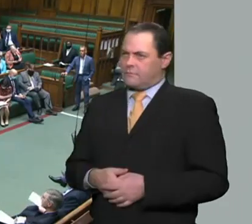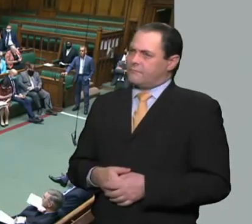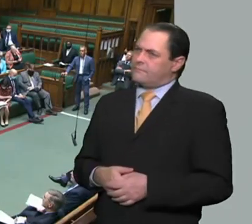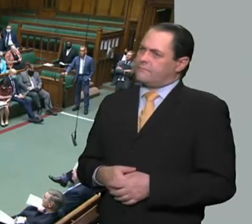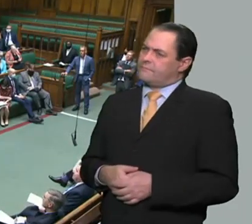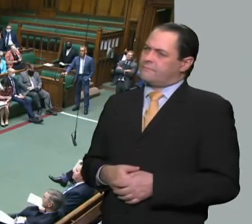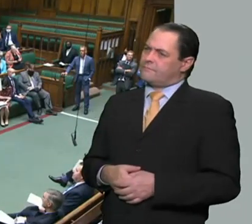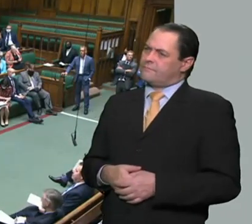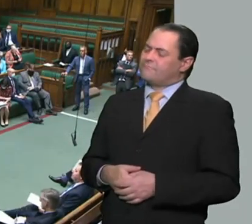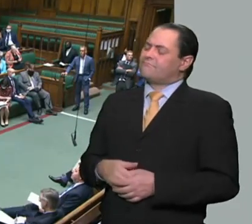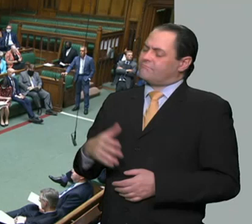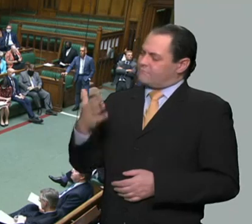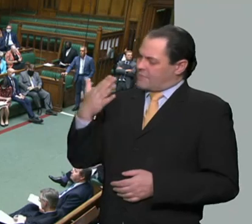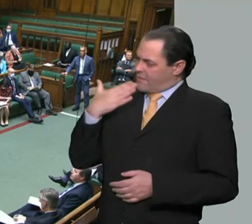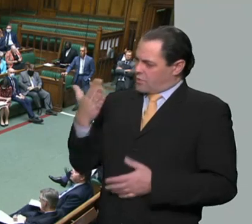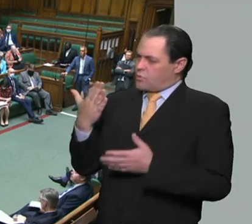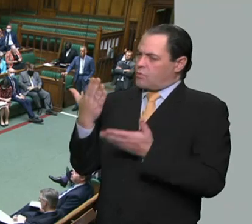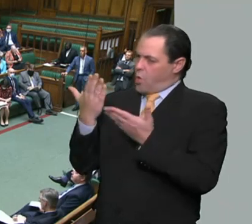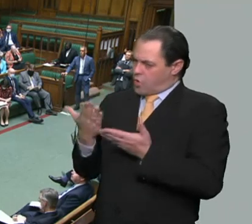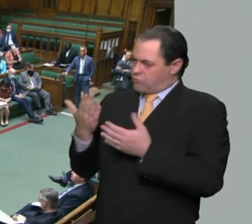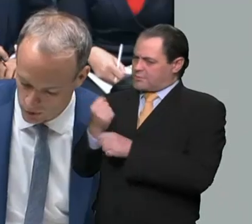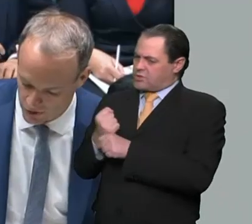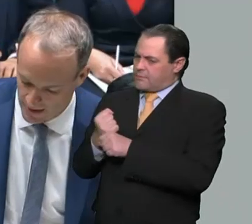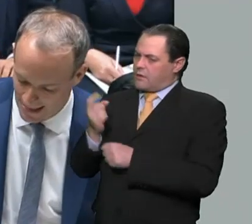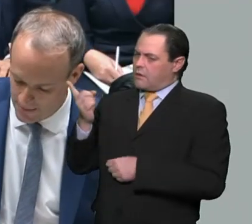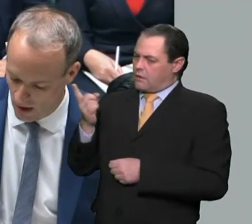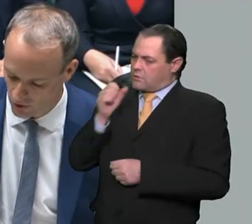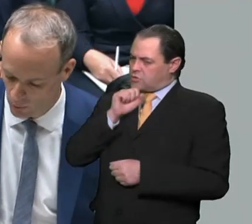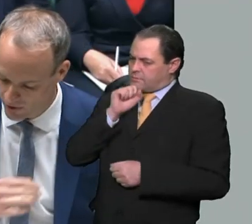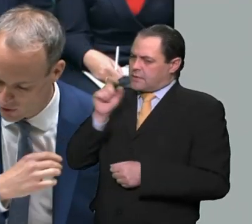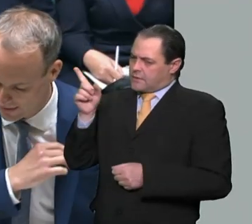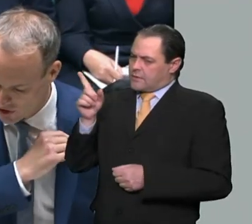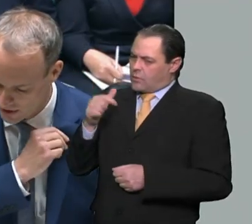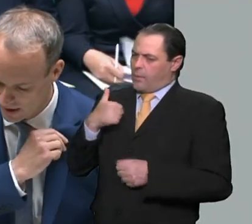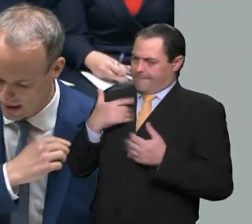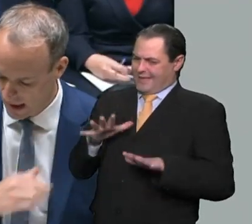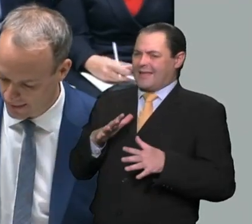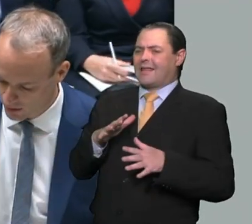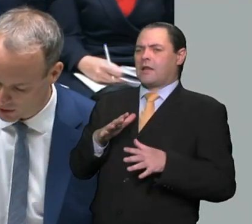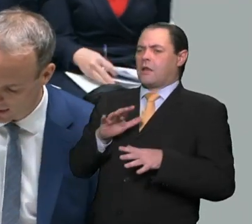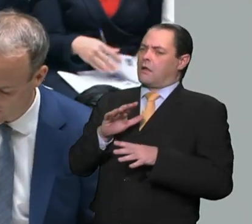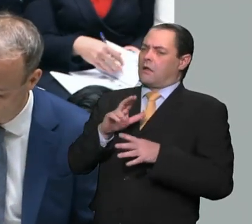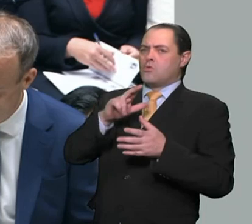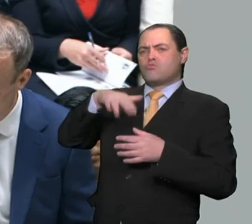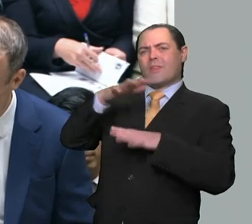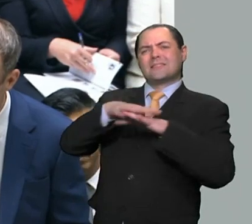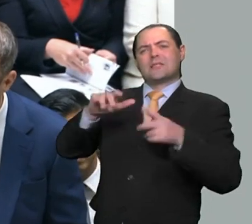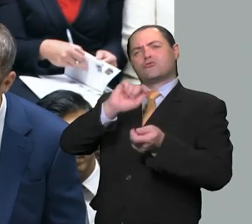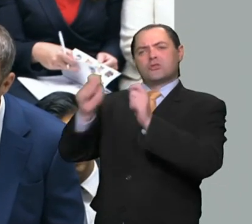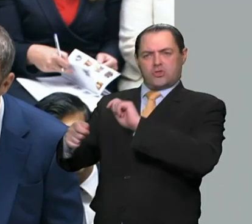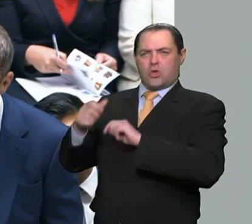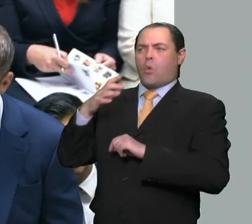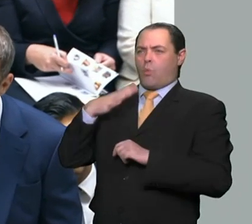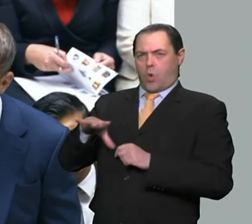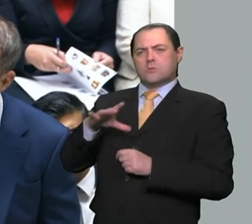Well, can I say to the honourable gentleman, thank him for his question. Of course, we launched the landmark North Sea transition deal to transform the offshore oil